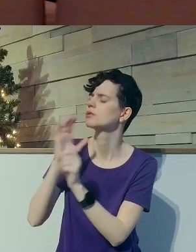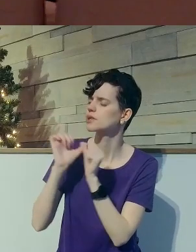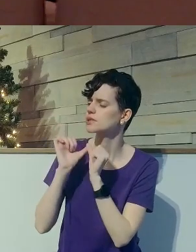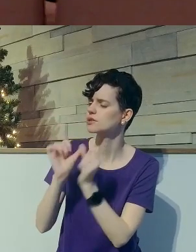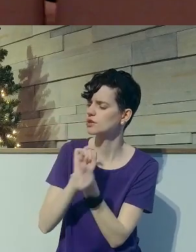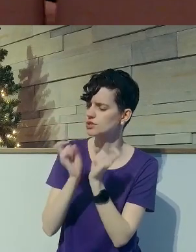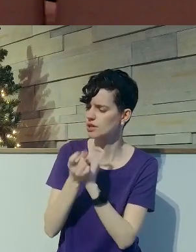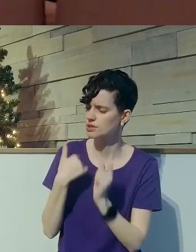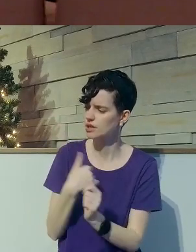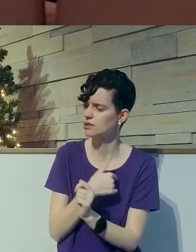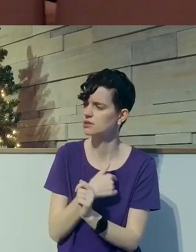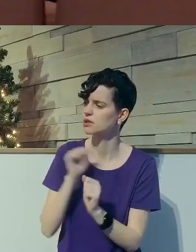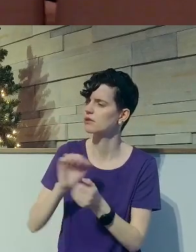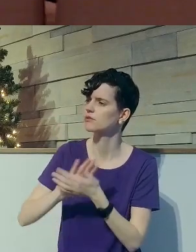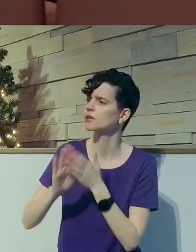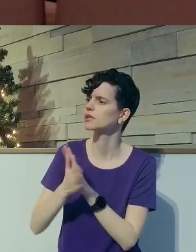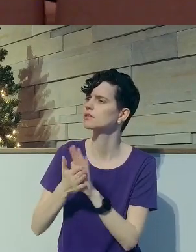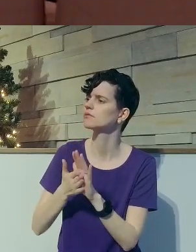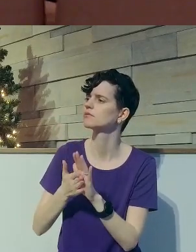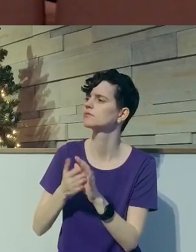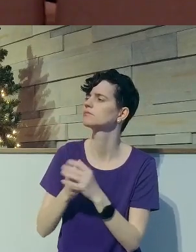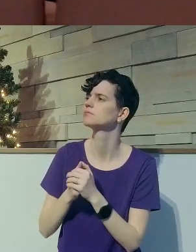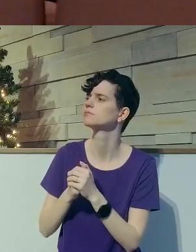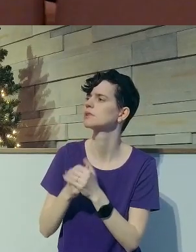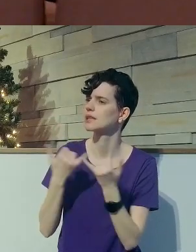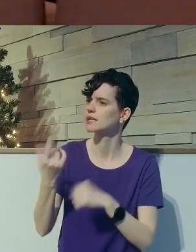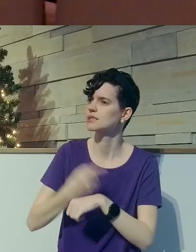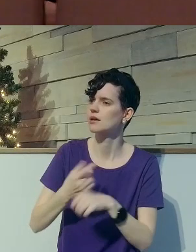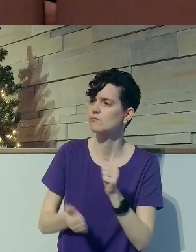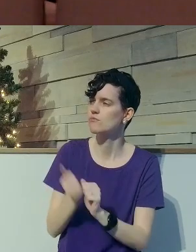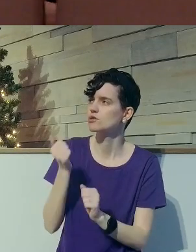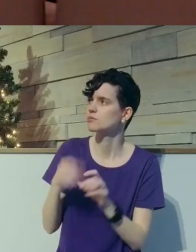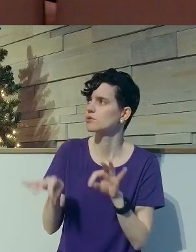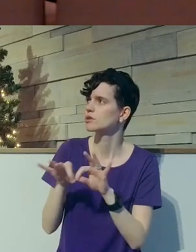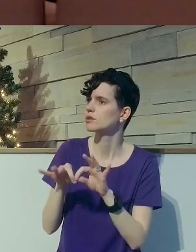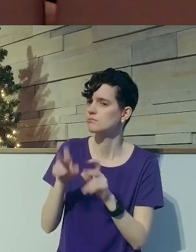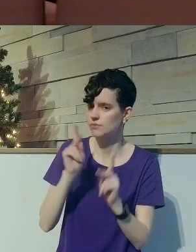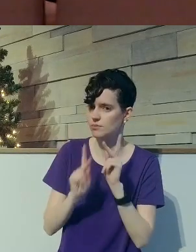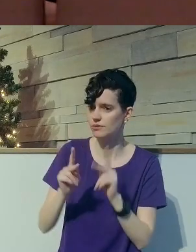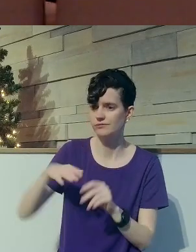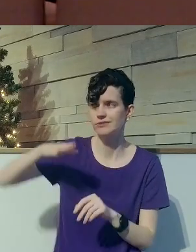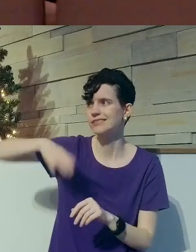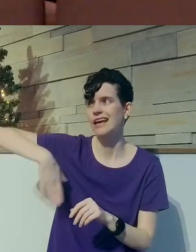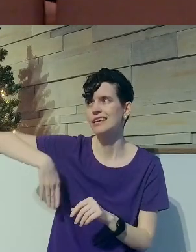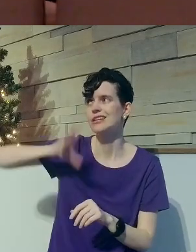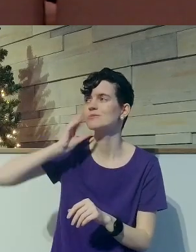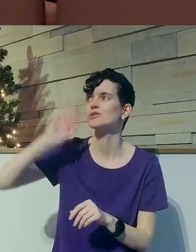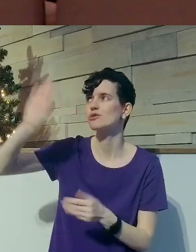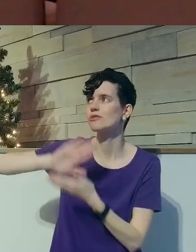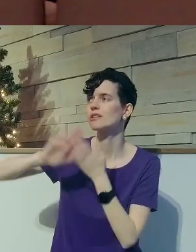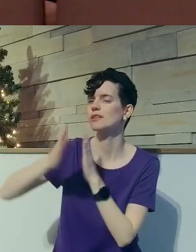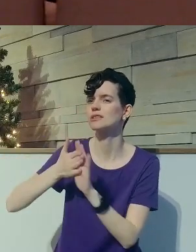continue to change us to be forgiving people. And this day, most of all, those who have not experienced your